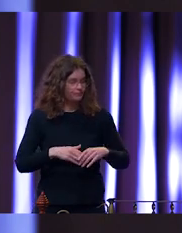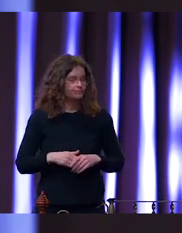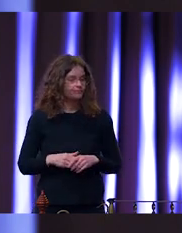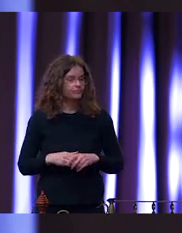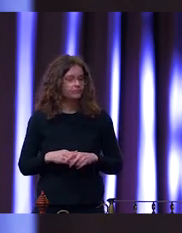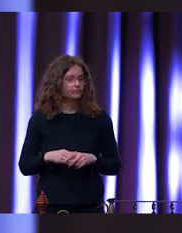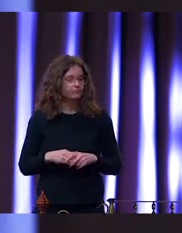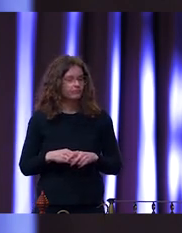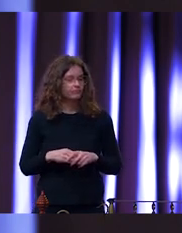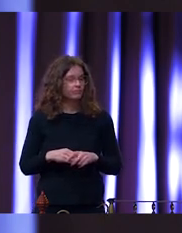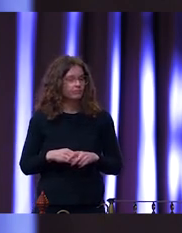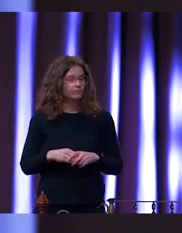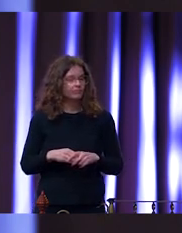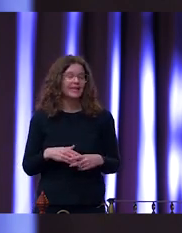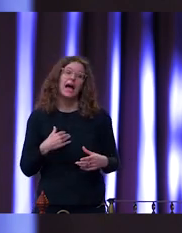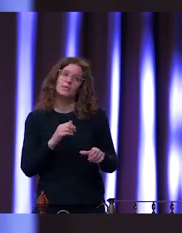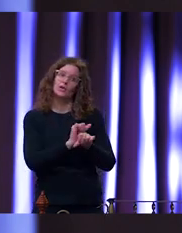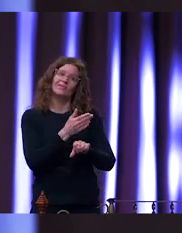I've only been with Field for about 3 years now.